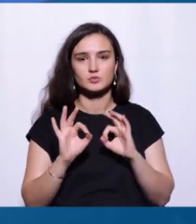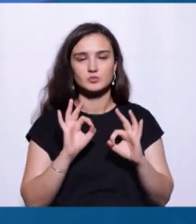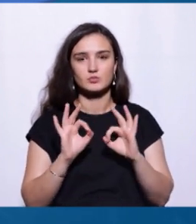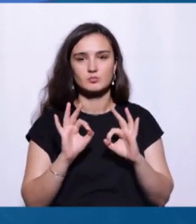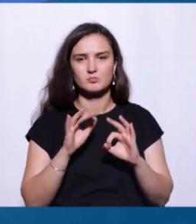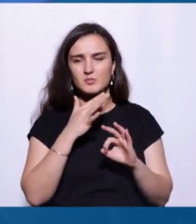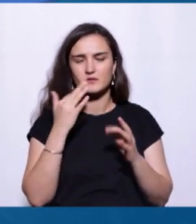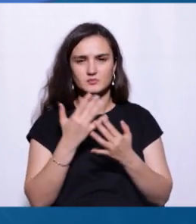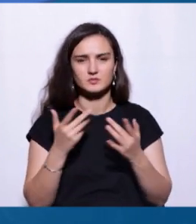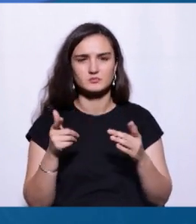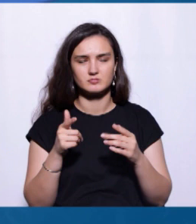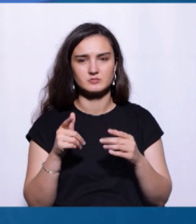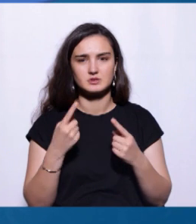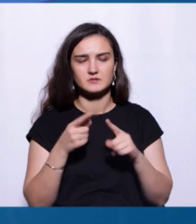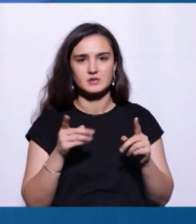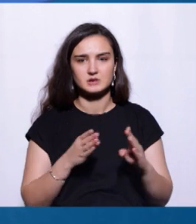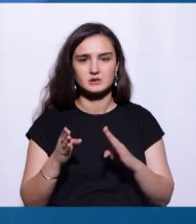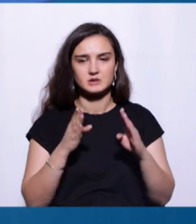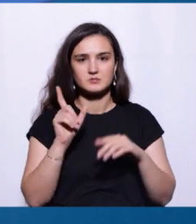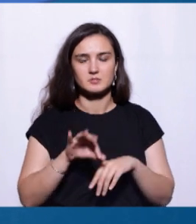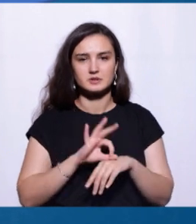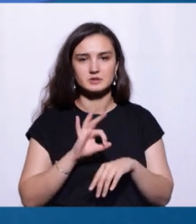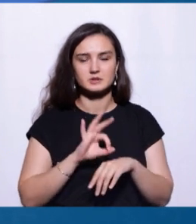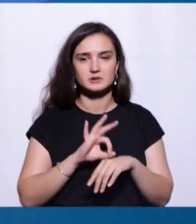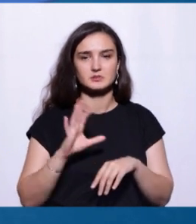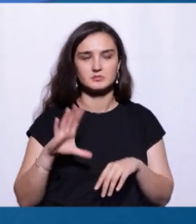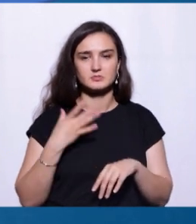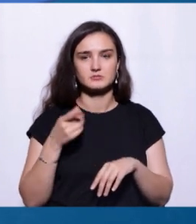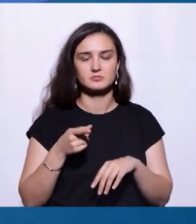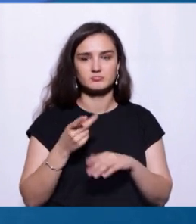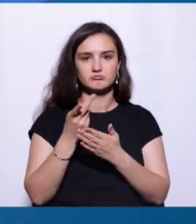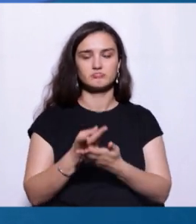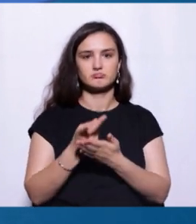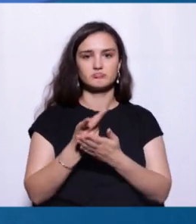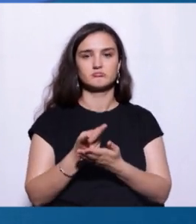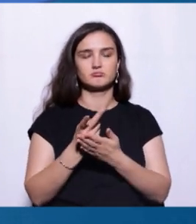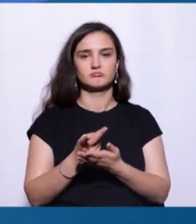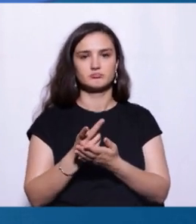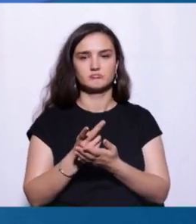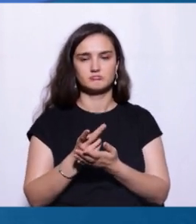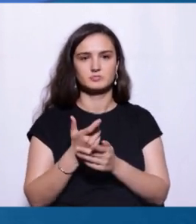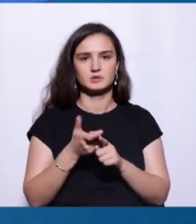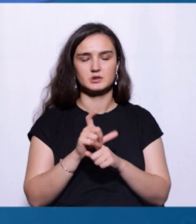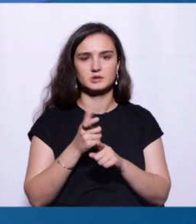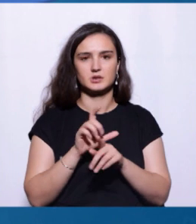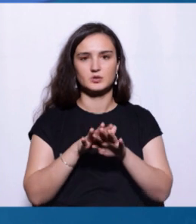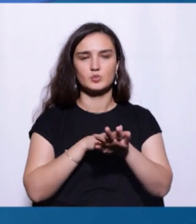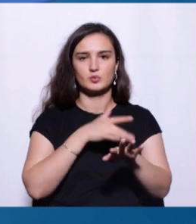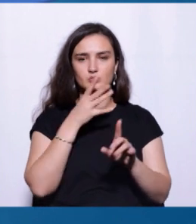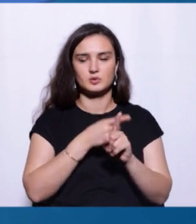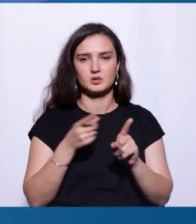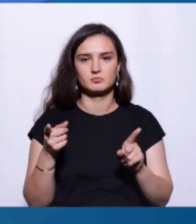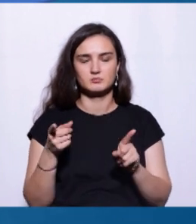enormous number of X-rays. The patient had to lie down without moving for a very long